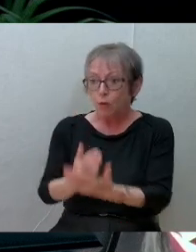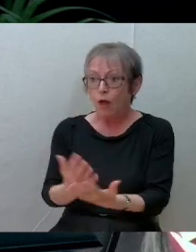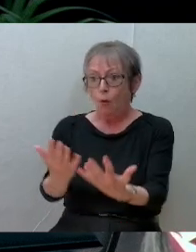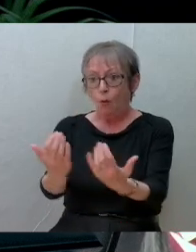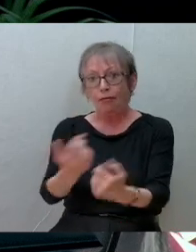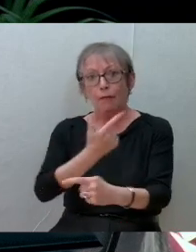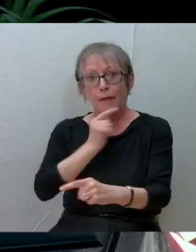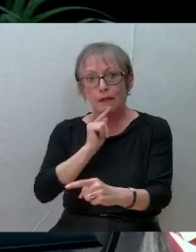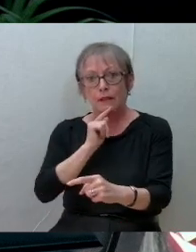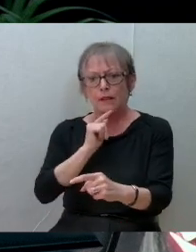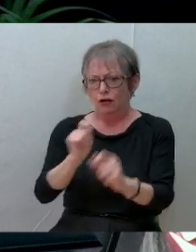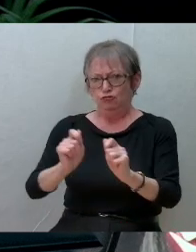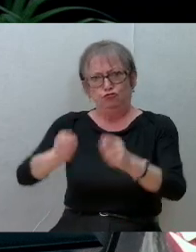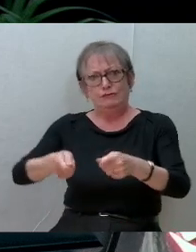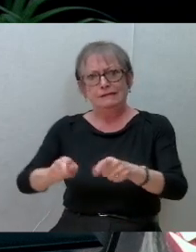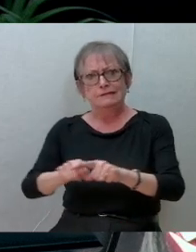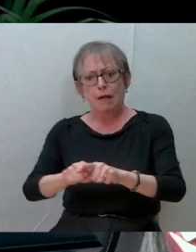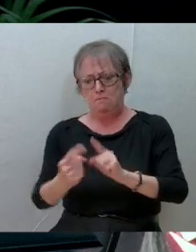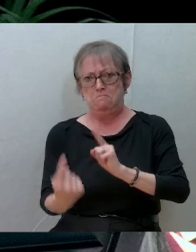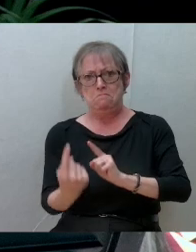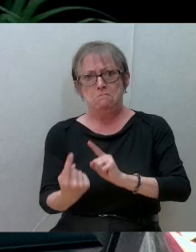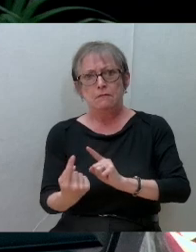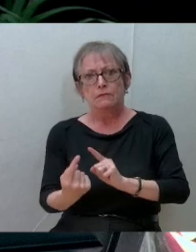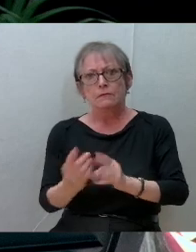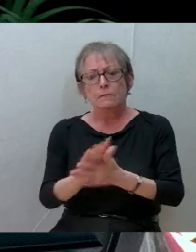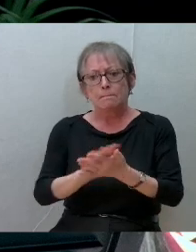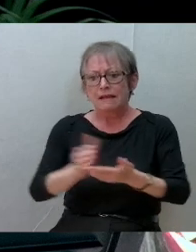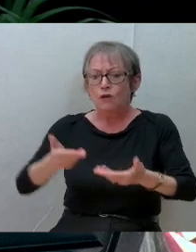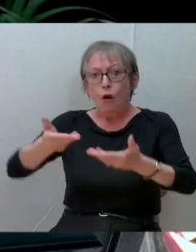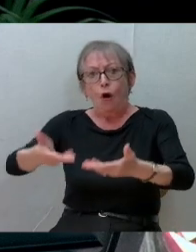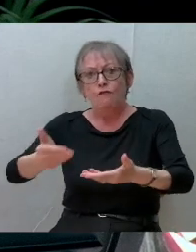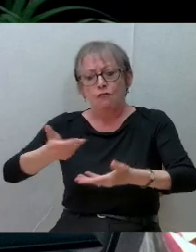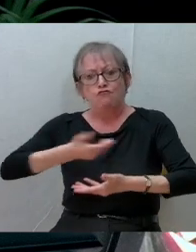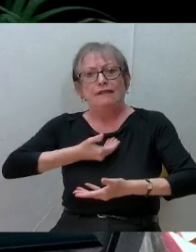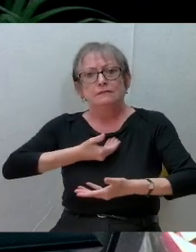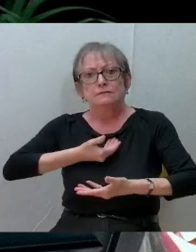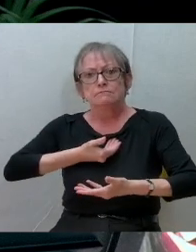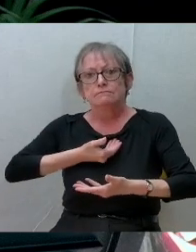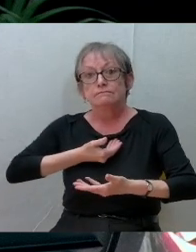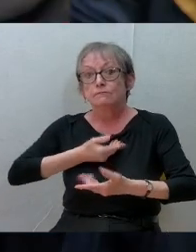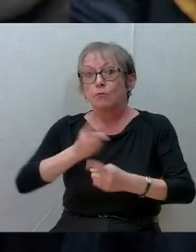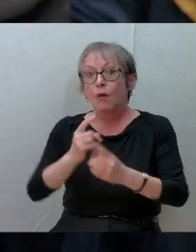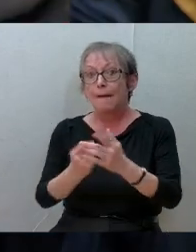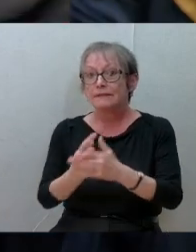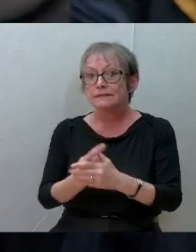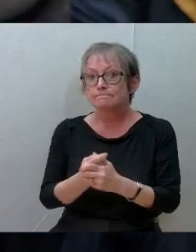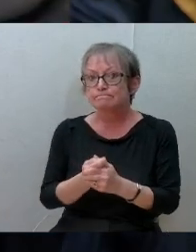people, and when we treat them as fellow human beings, and when we offer them their rights, this is what happens.